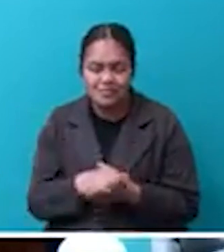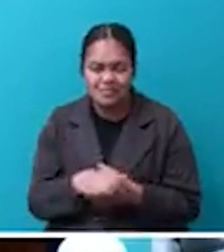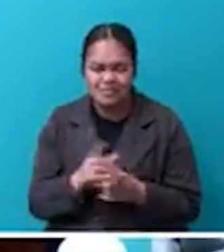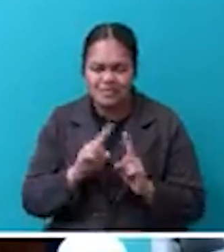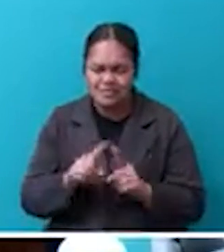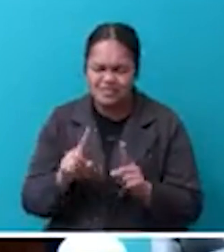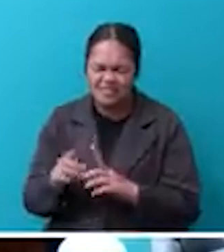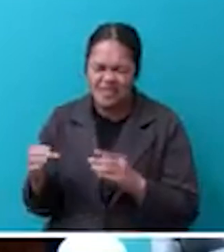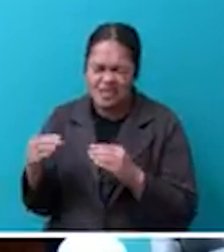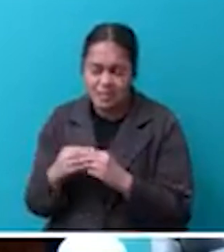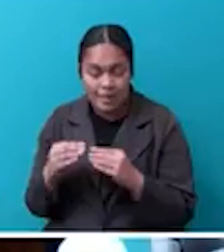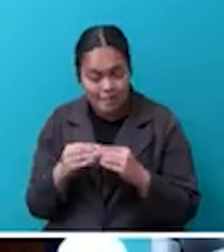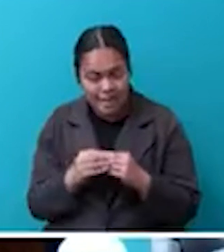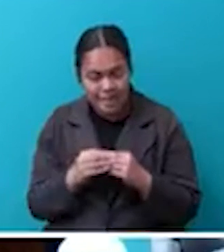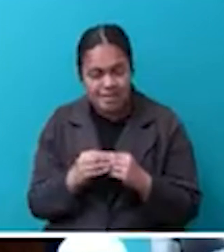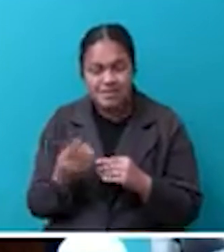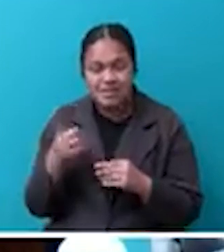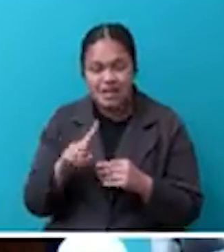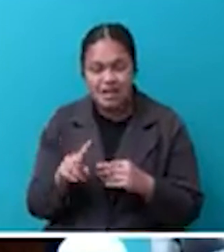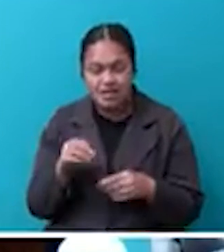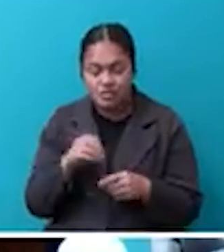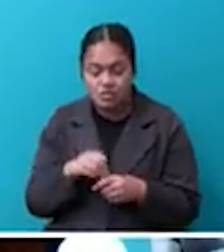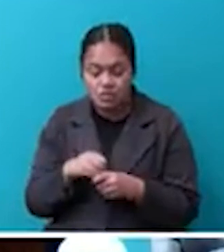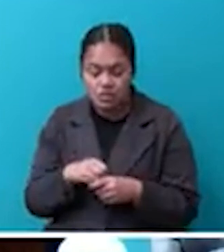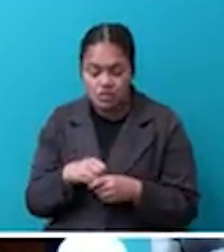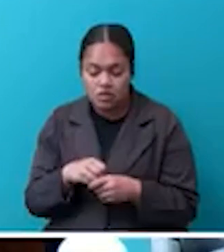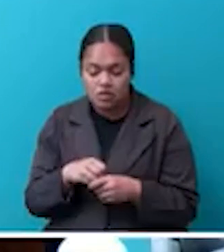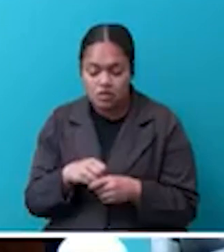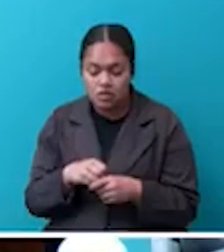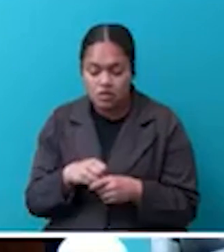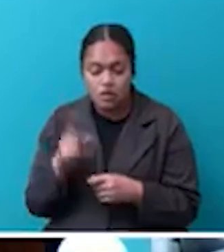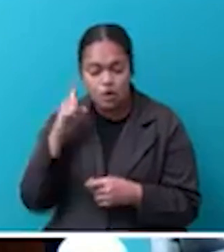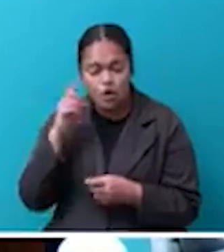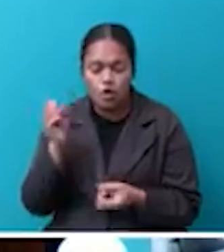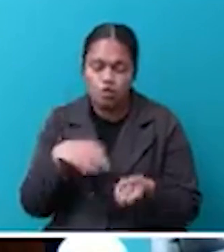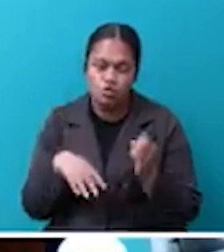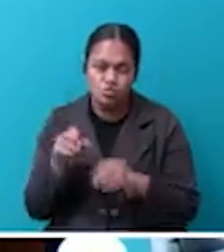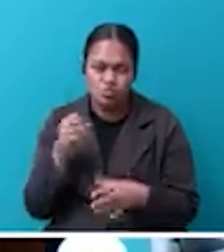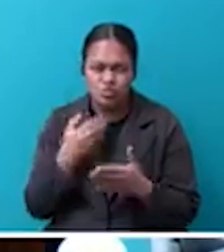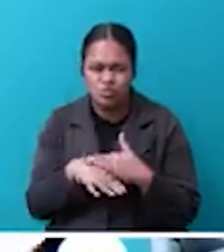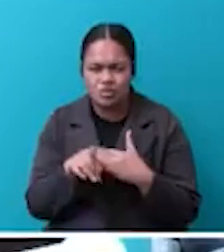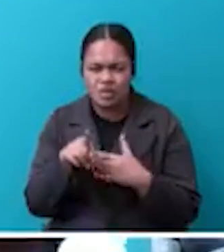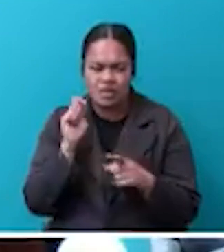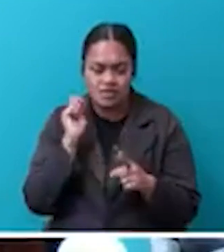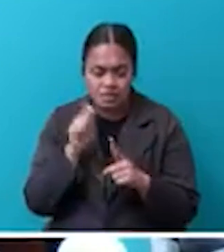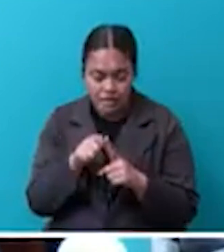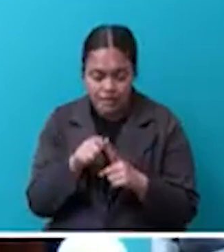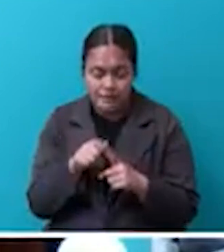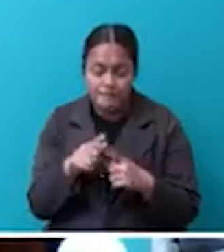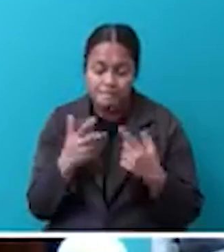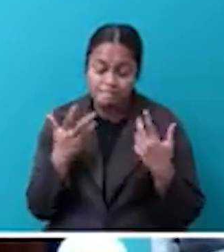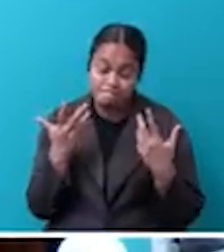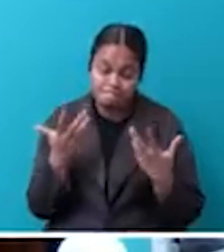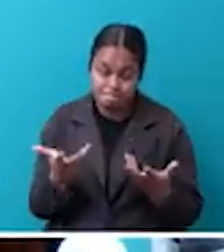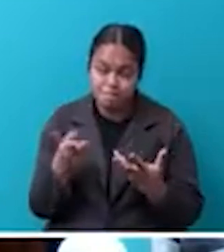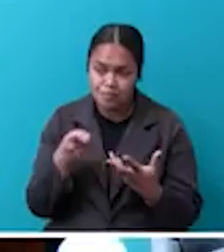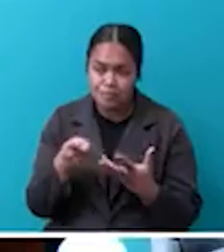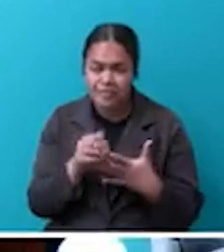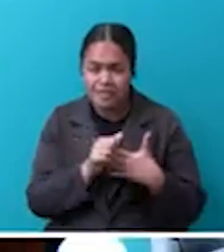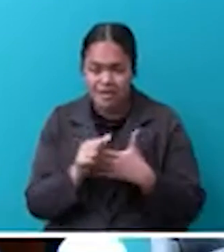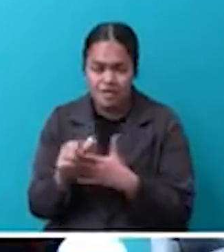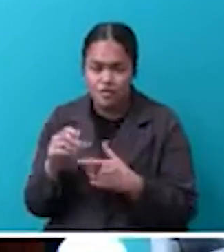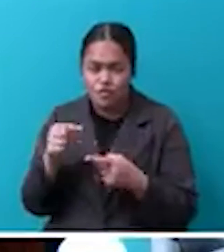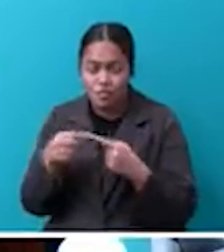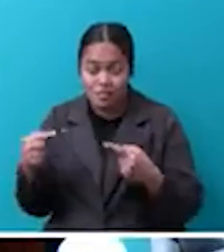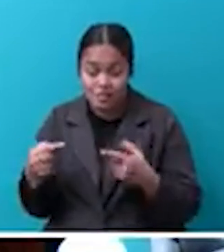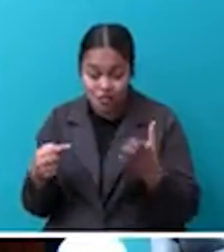development banks within the scope of the sources contributing to this target. So in fact, as the Honourable Leader of the Opposition